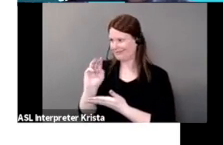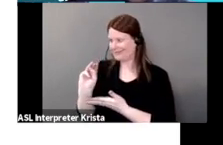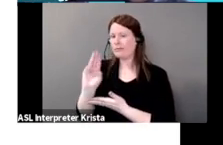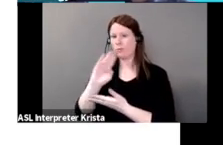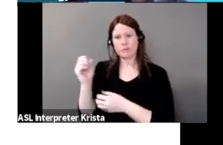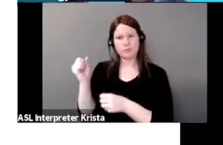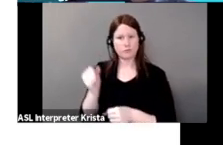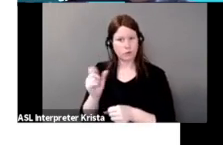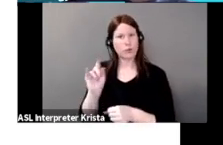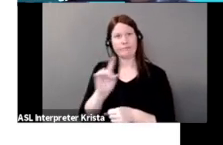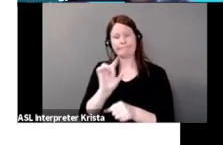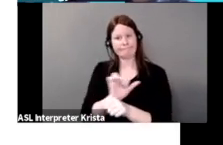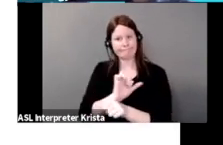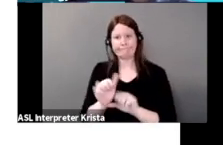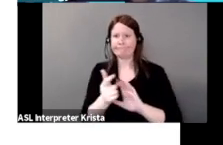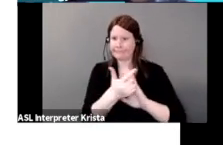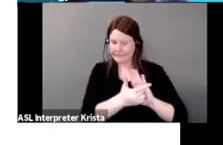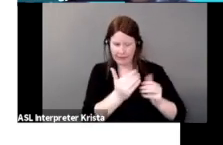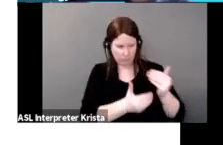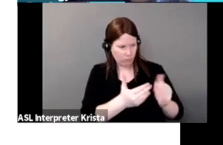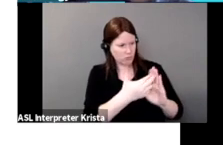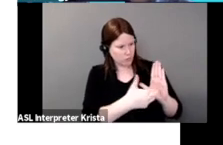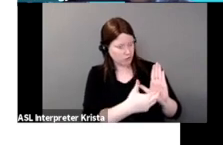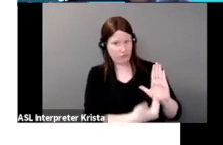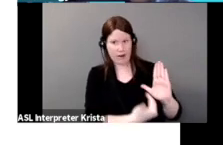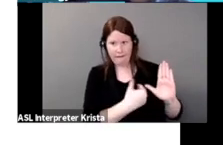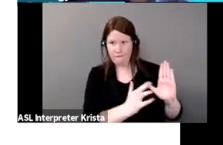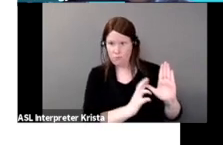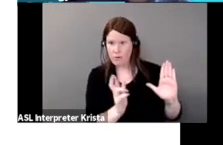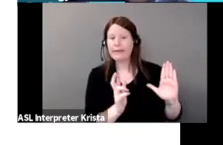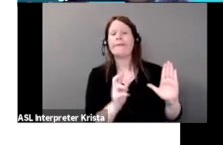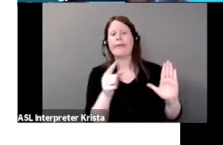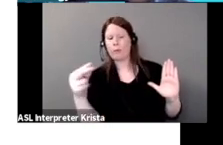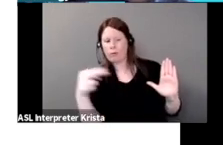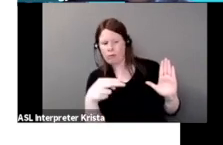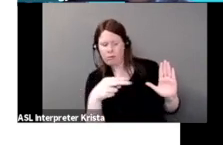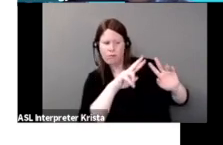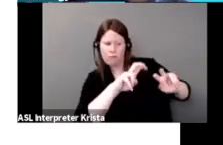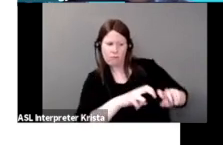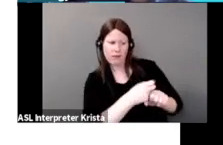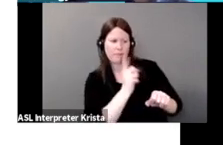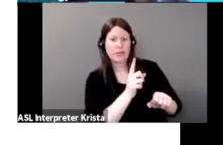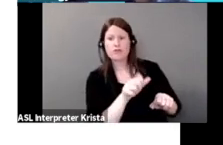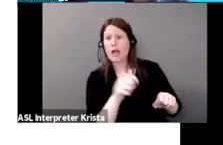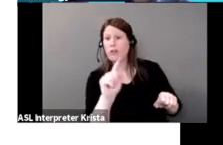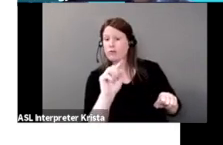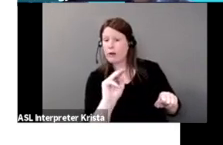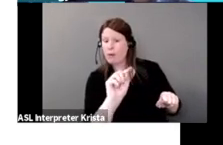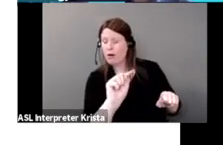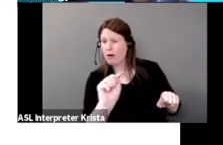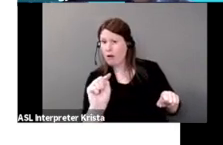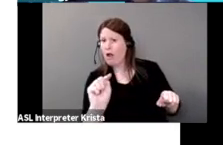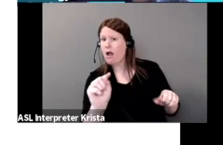trademark office. They examine it and make sure that it's not overlapping with anyone else's trademark.